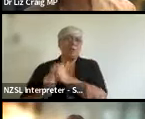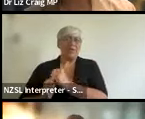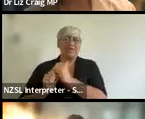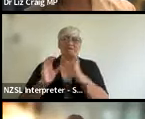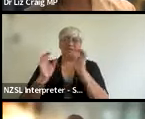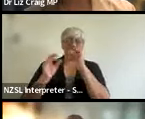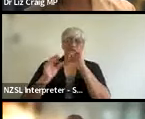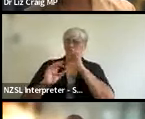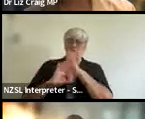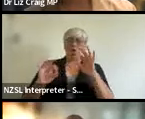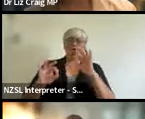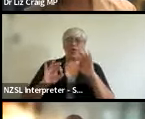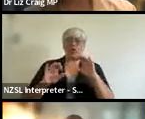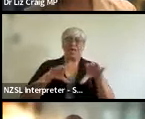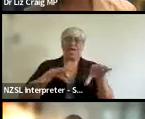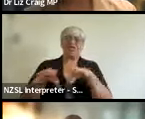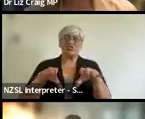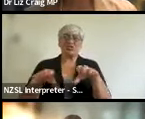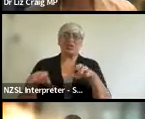Dit